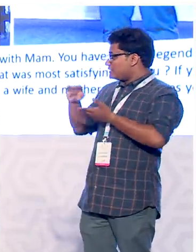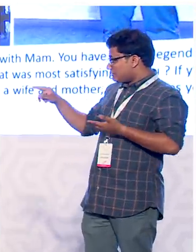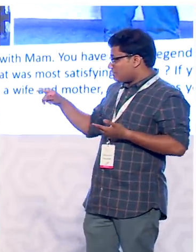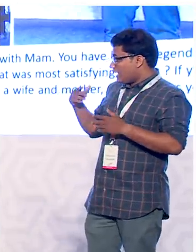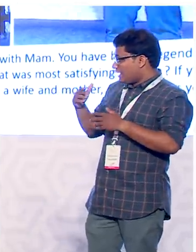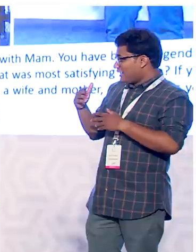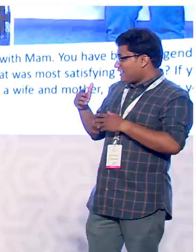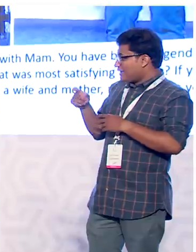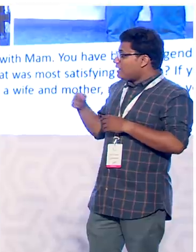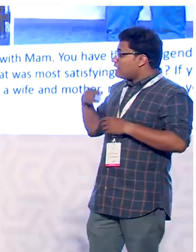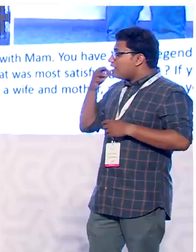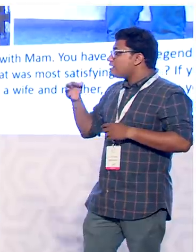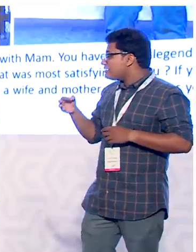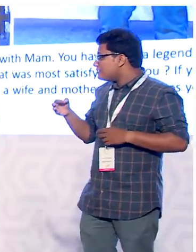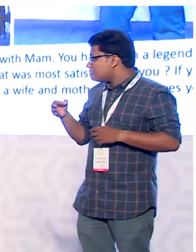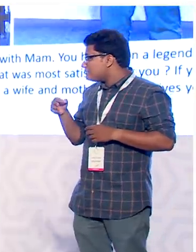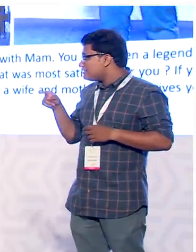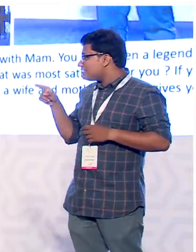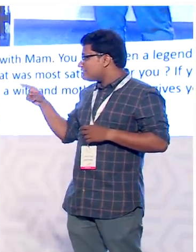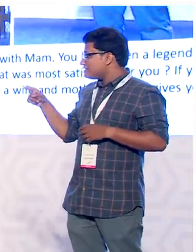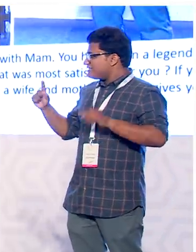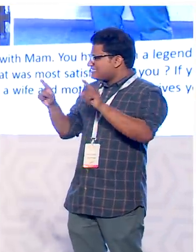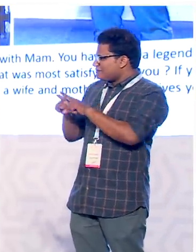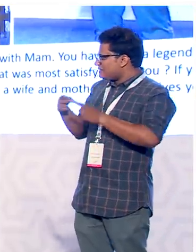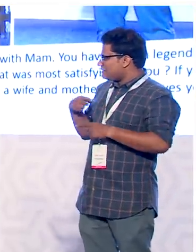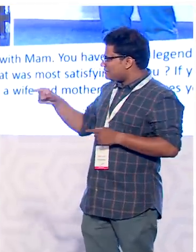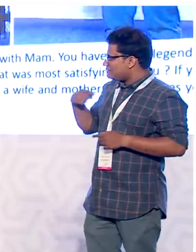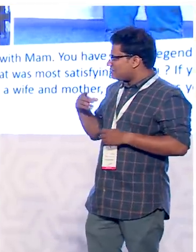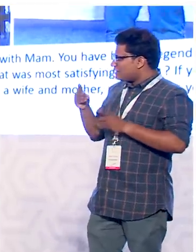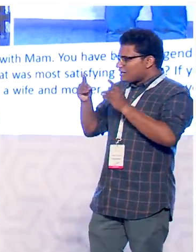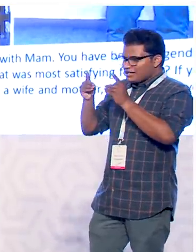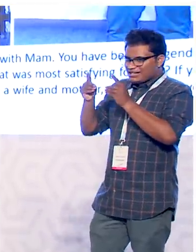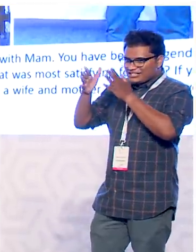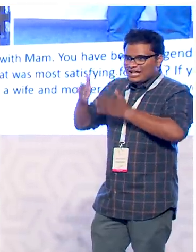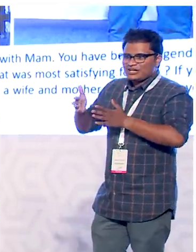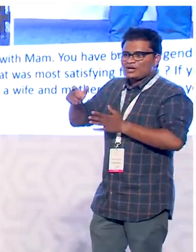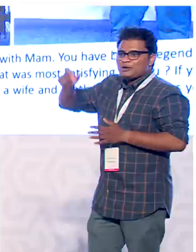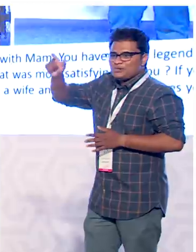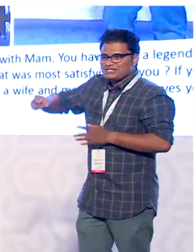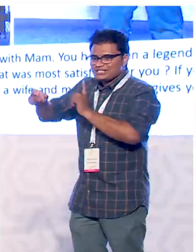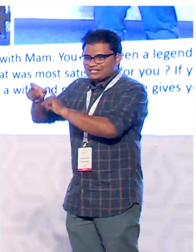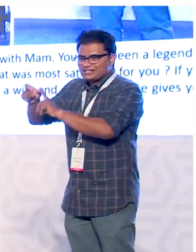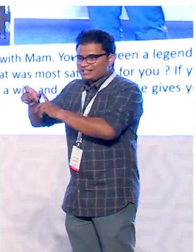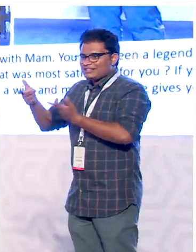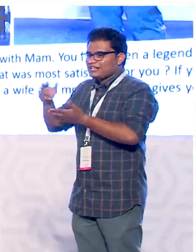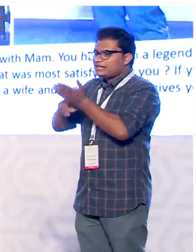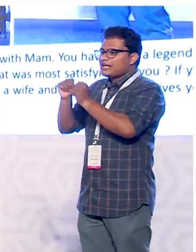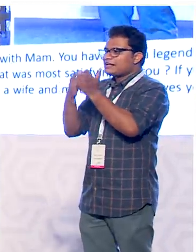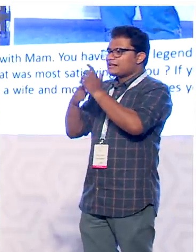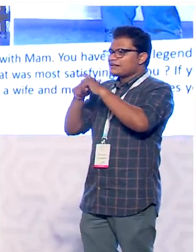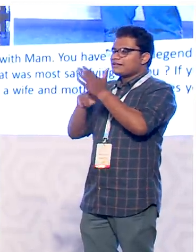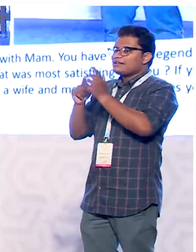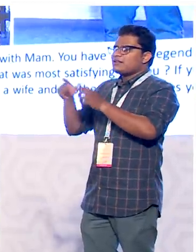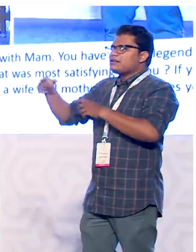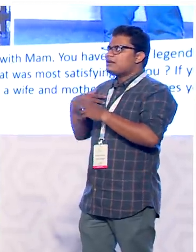marry you. Yes. Now what? Now being the deadly director, killer director that Maniratnam sir is, what is your